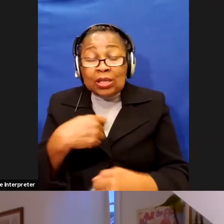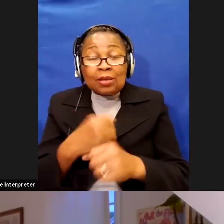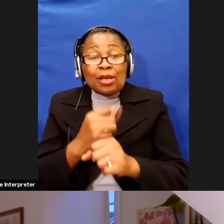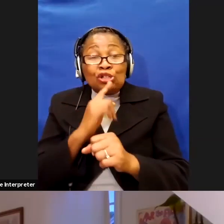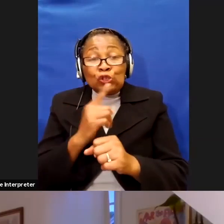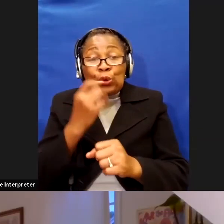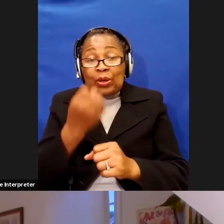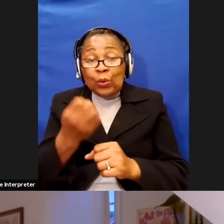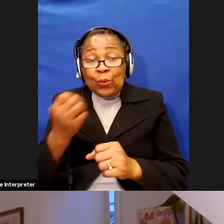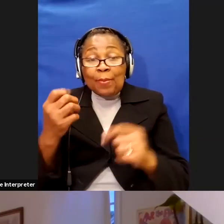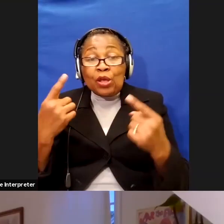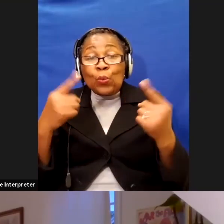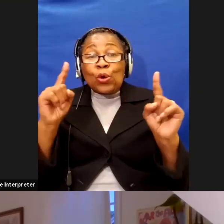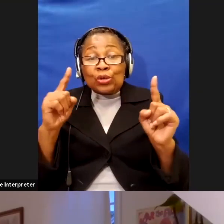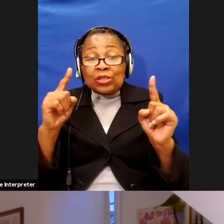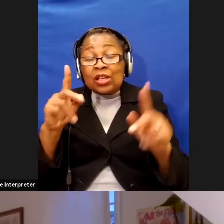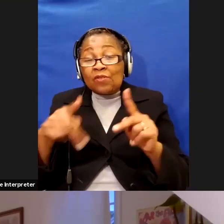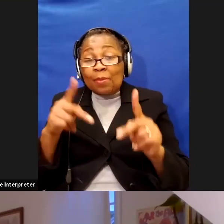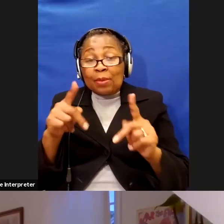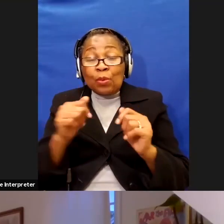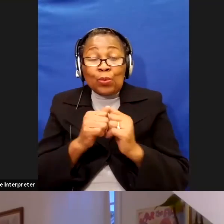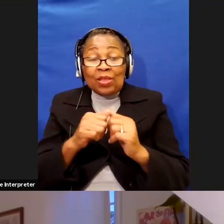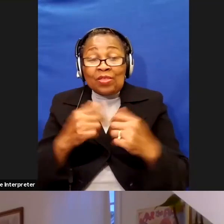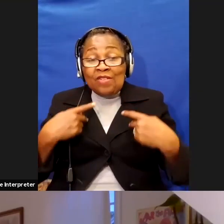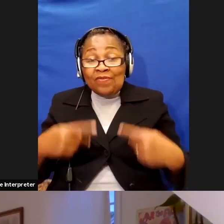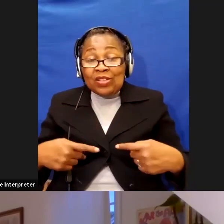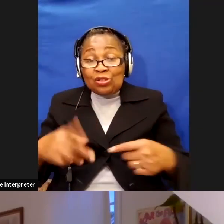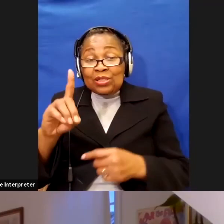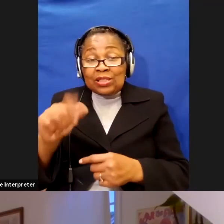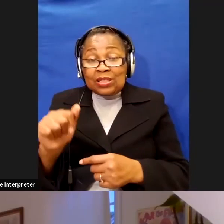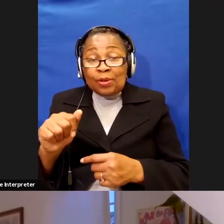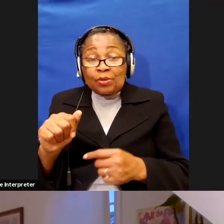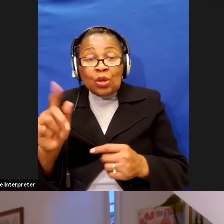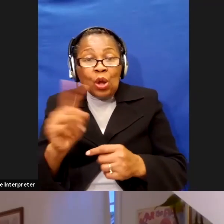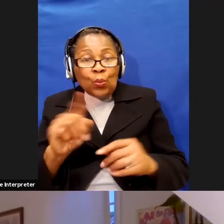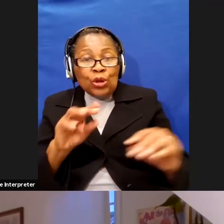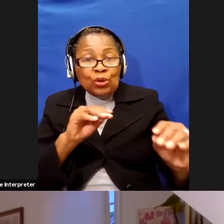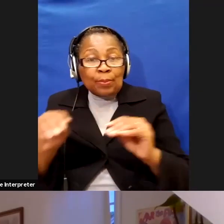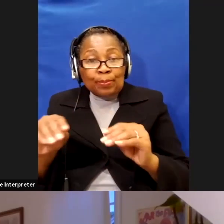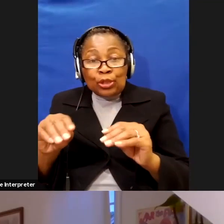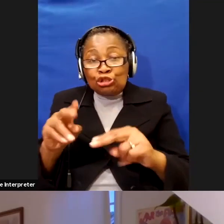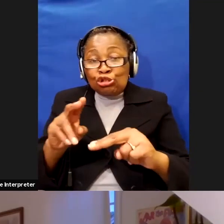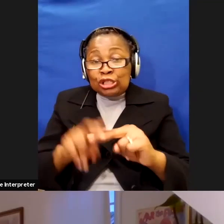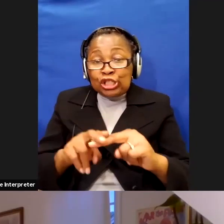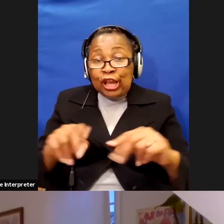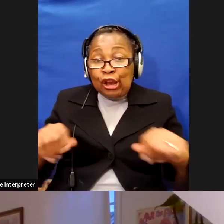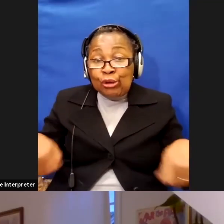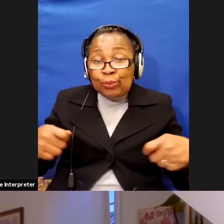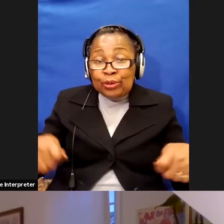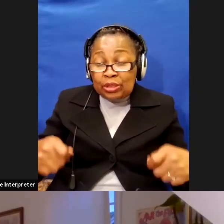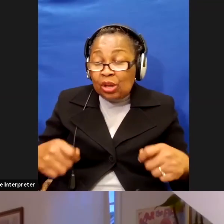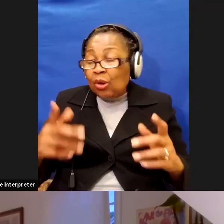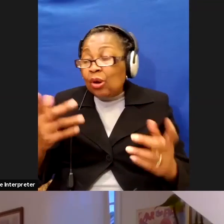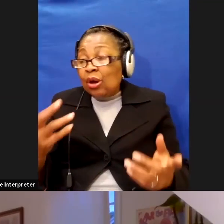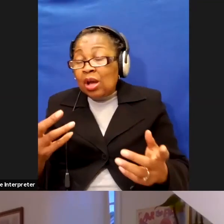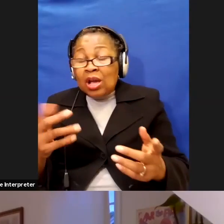for people that have physical disabilities, trying to maneuver, you know, where they're going to put their chair or what have you. And so I'm kind of used to that.